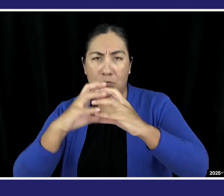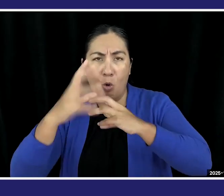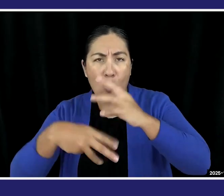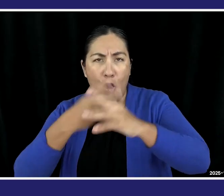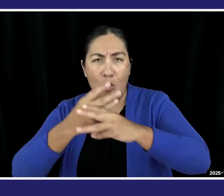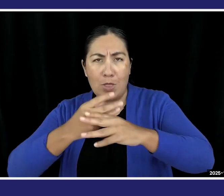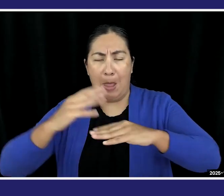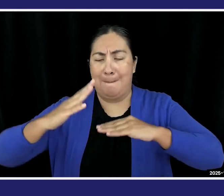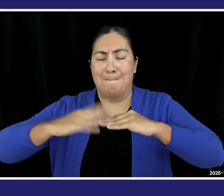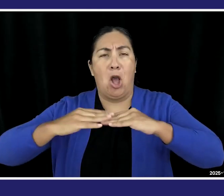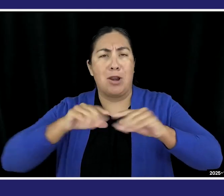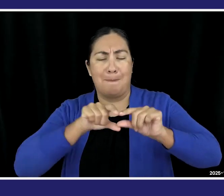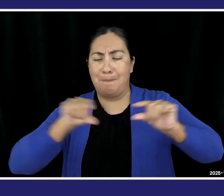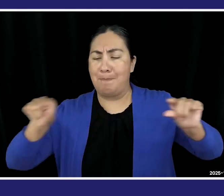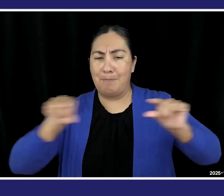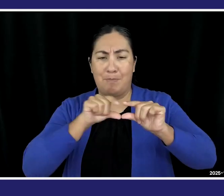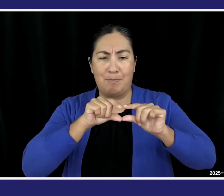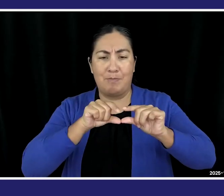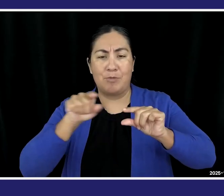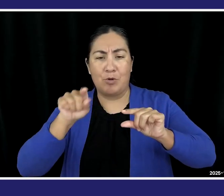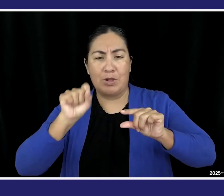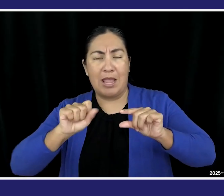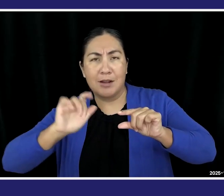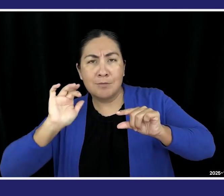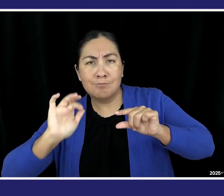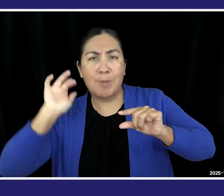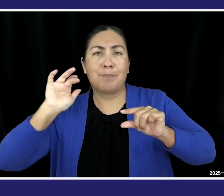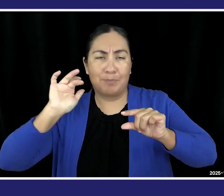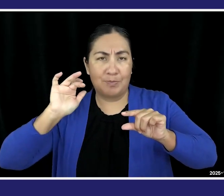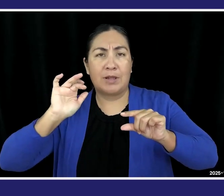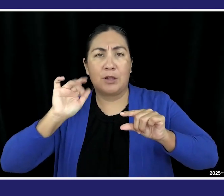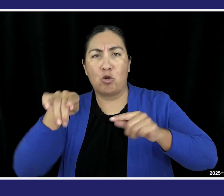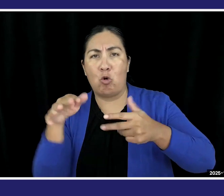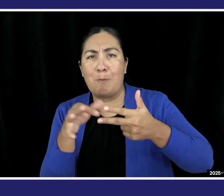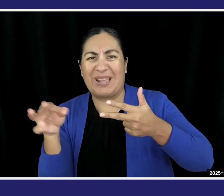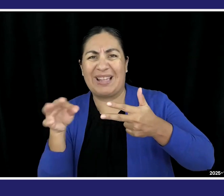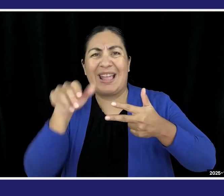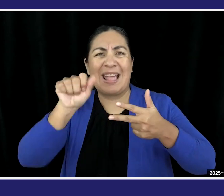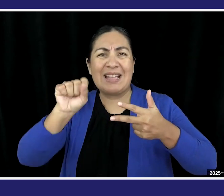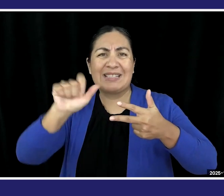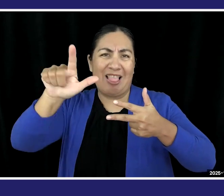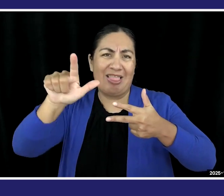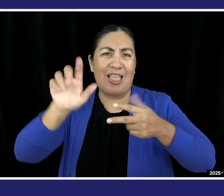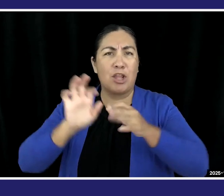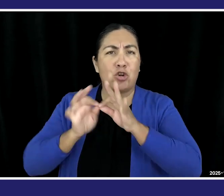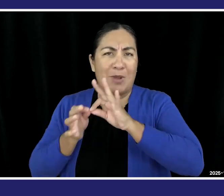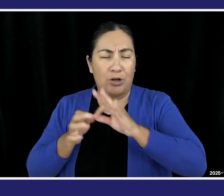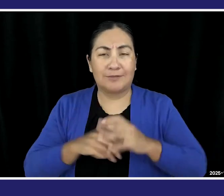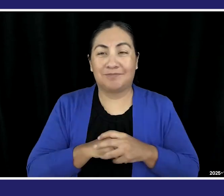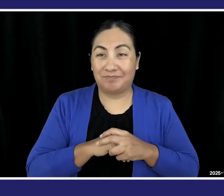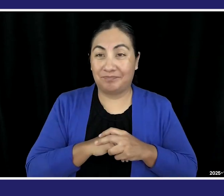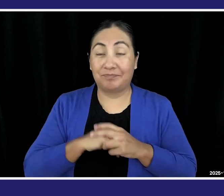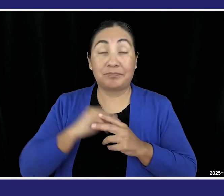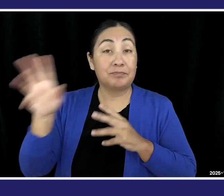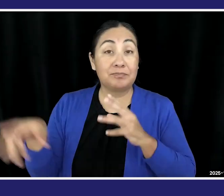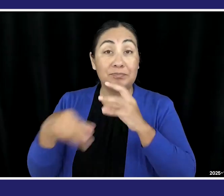of your screen, the circle with the lines through it, and you'll be able to get in to see the ASL window there. In addition